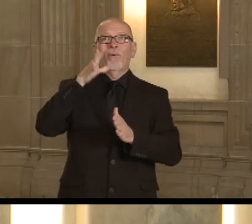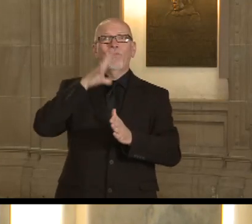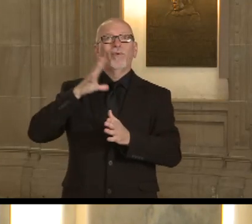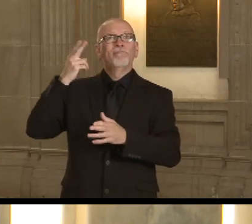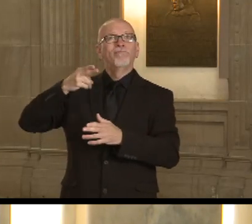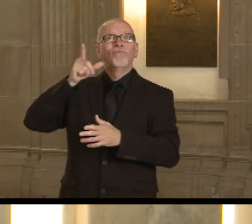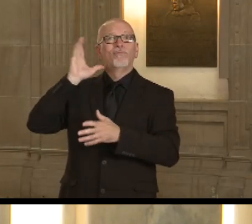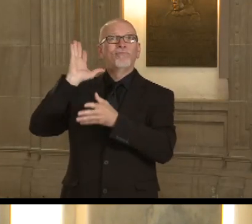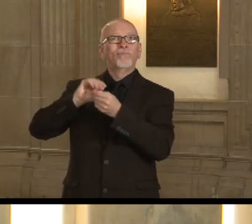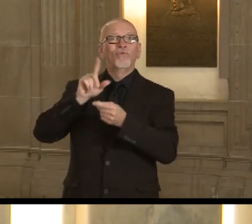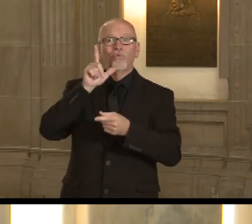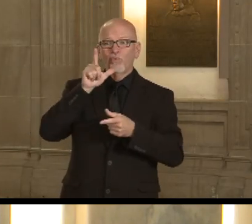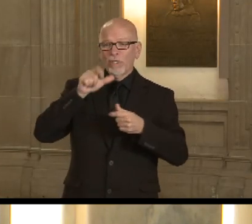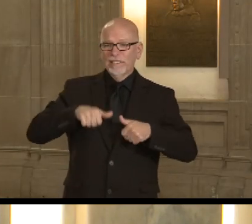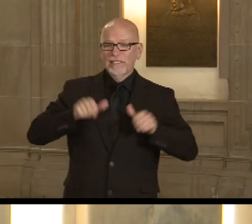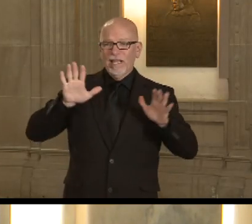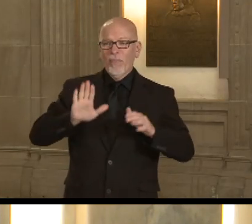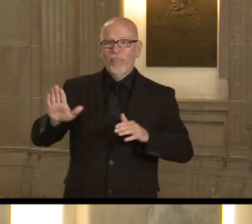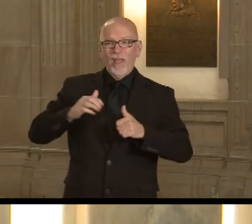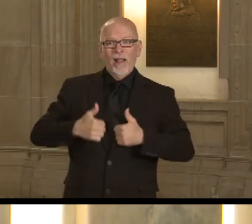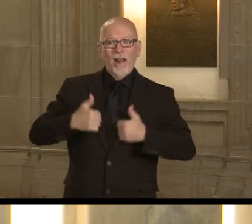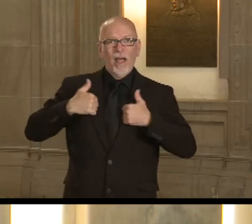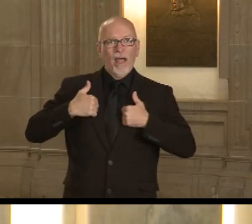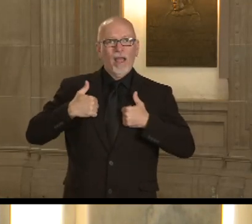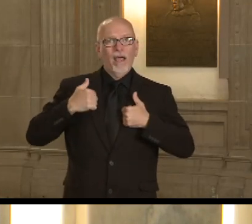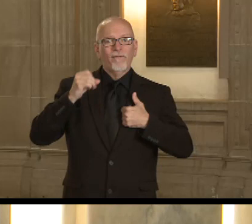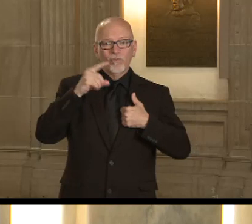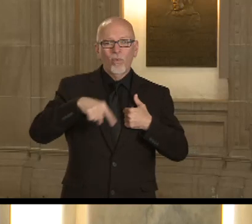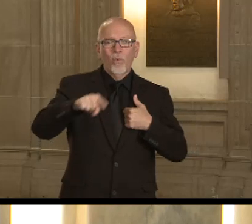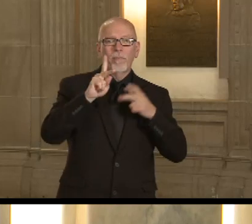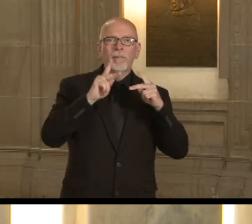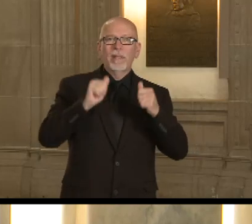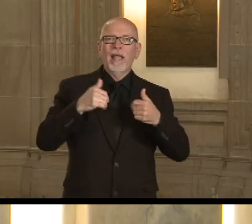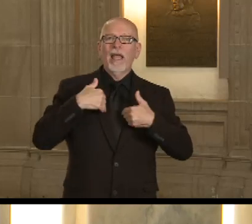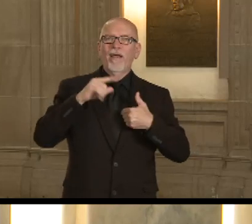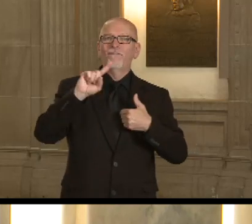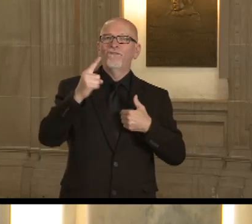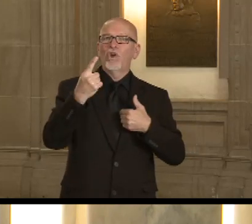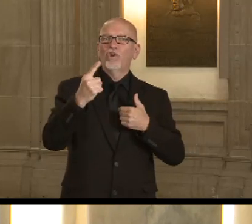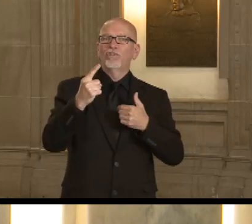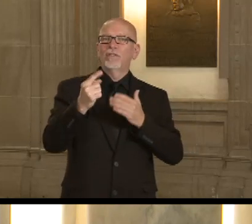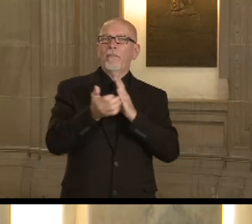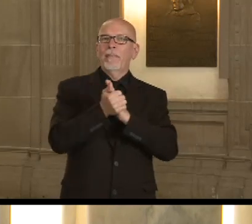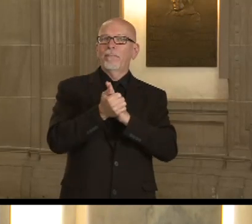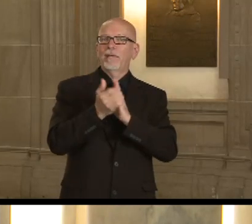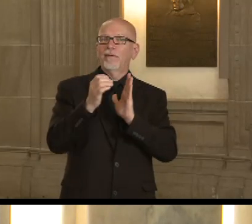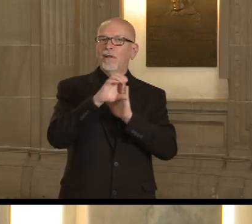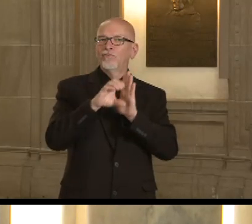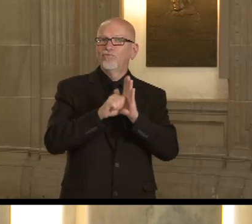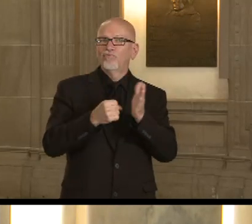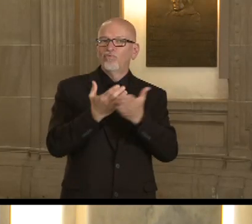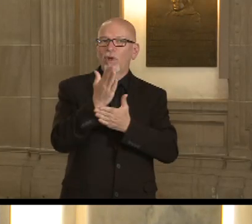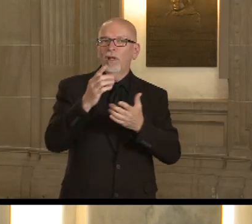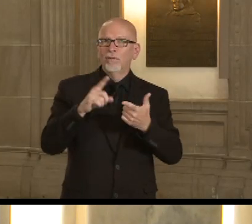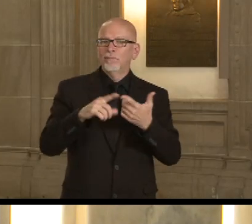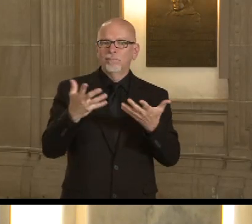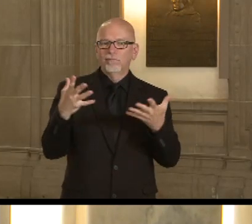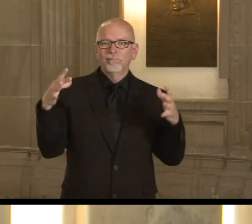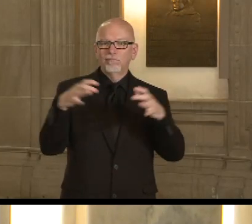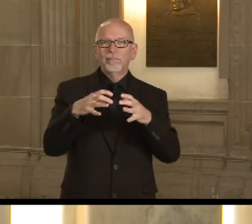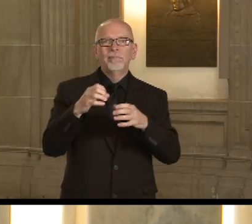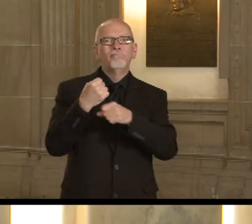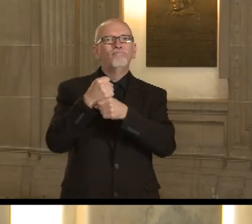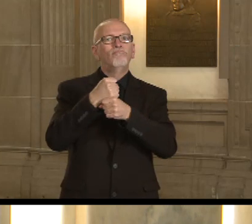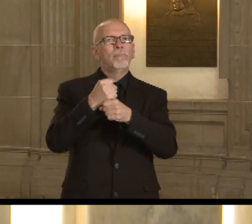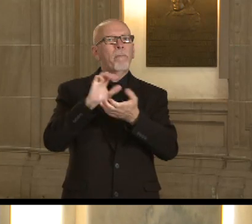that gave their lives so that people would have that First Amendment right to assemble